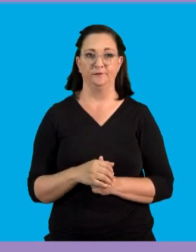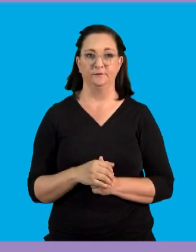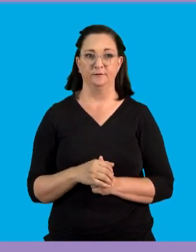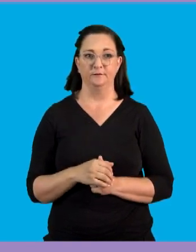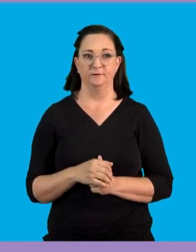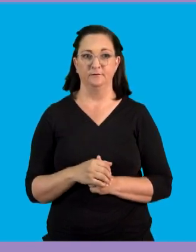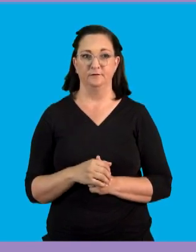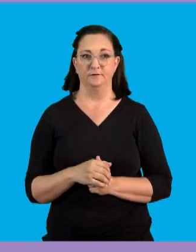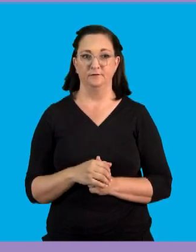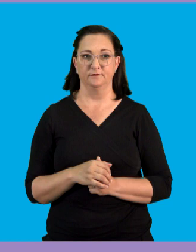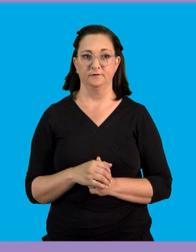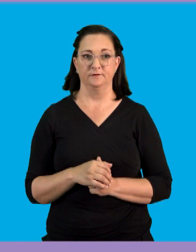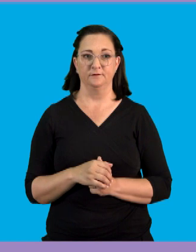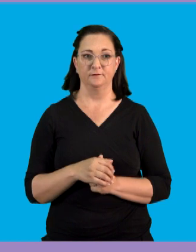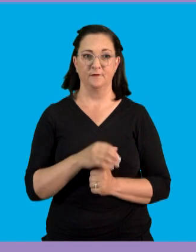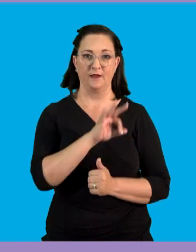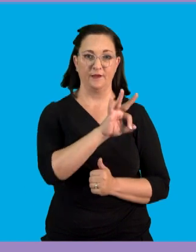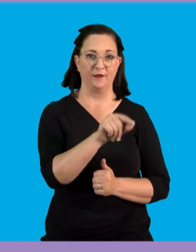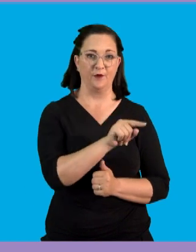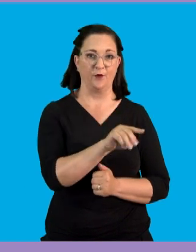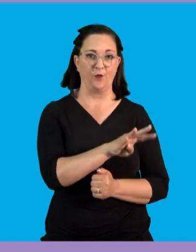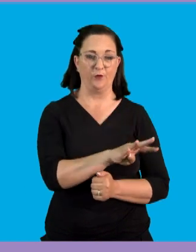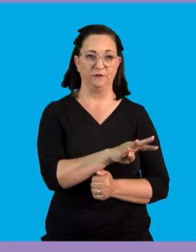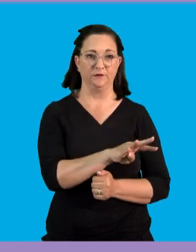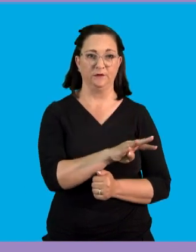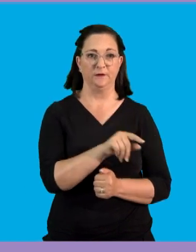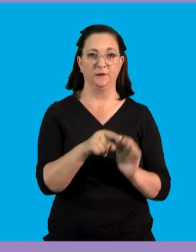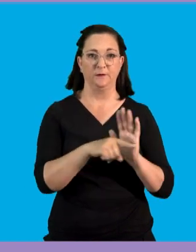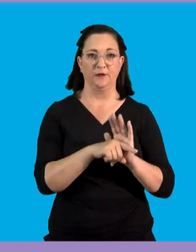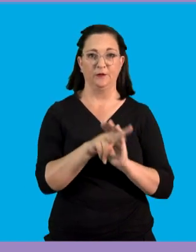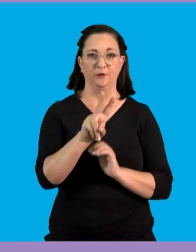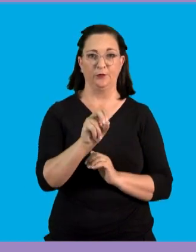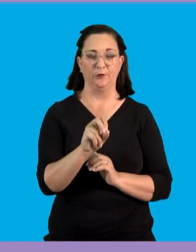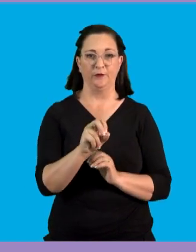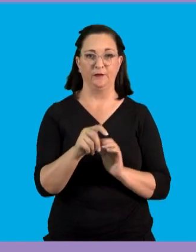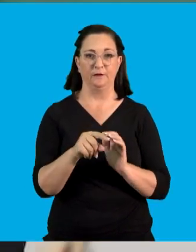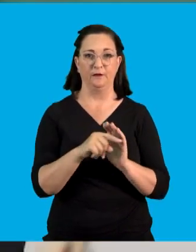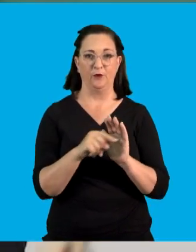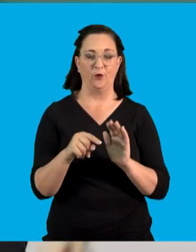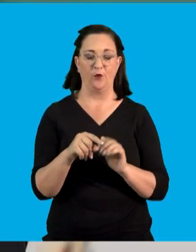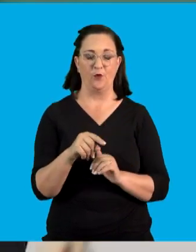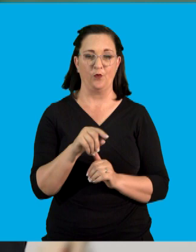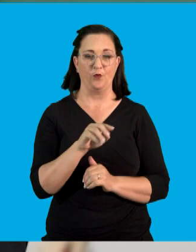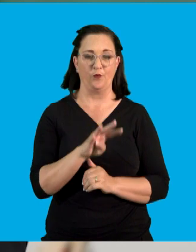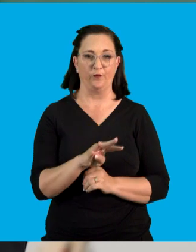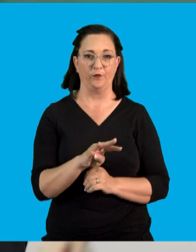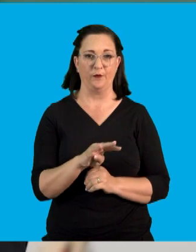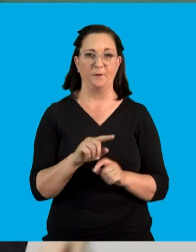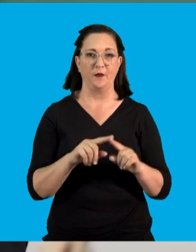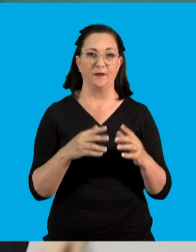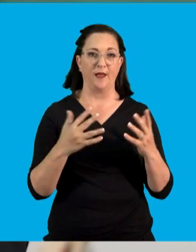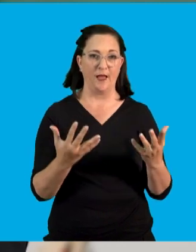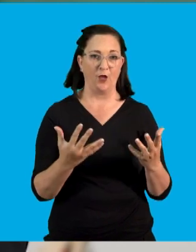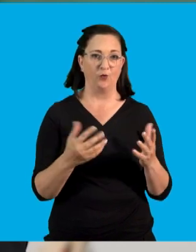20 quarters. So 3/4 minus 20/4, we do know how to